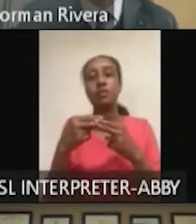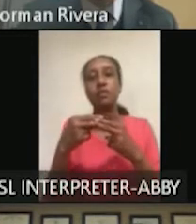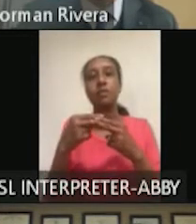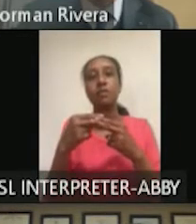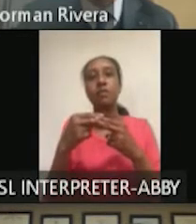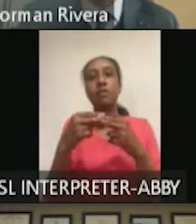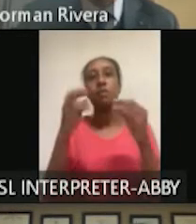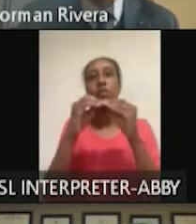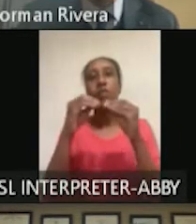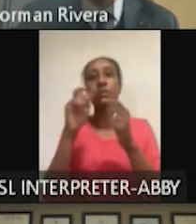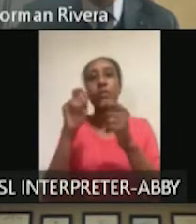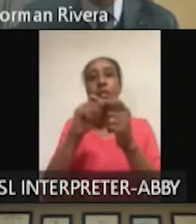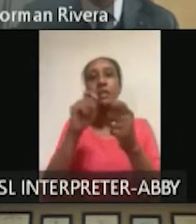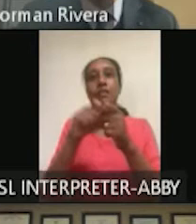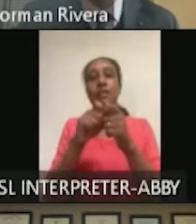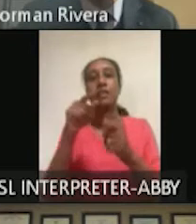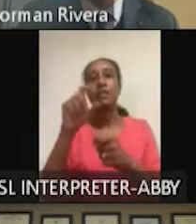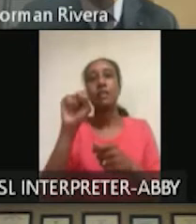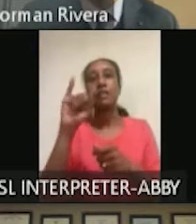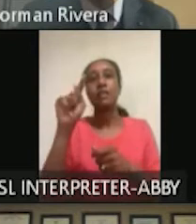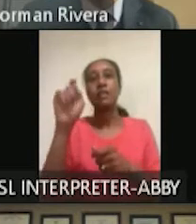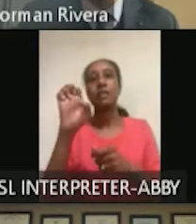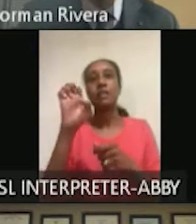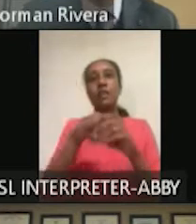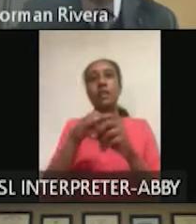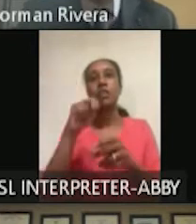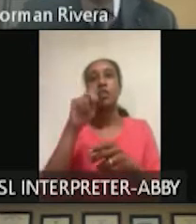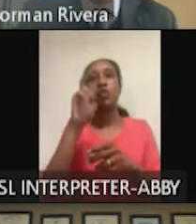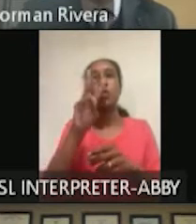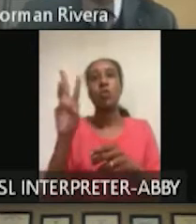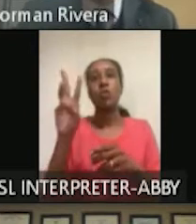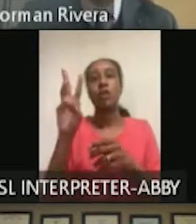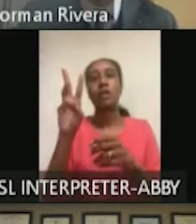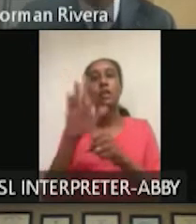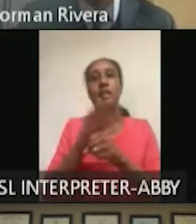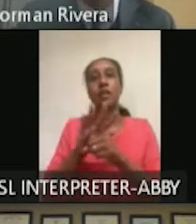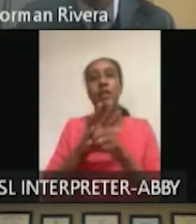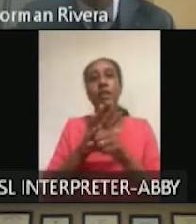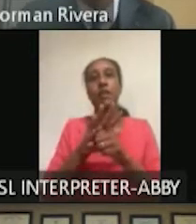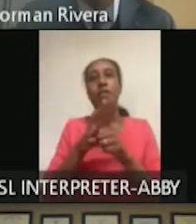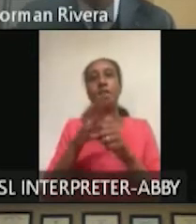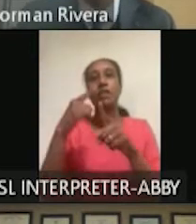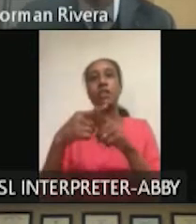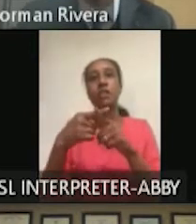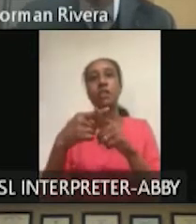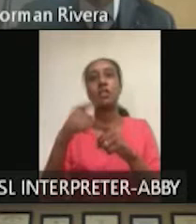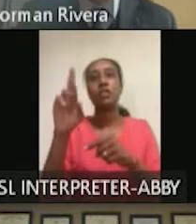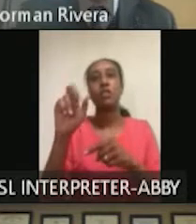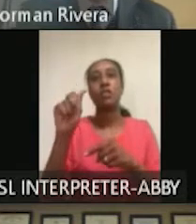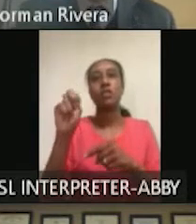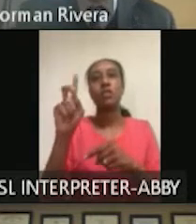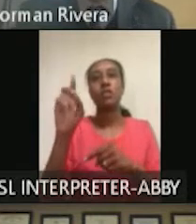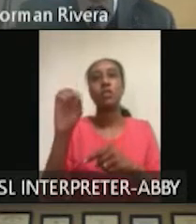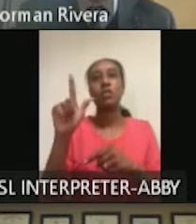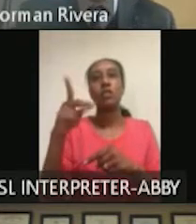More specifically, the site is located in Southwest Quadrant of the intersection of Randolph Road